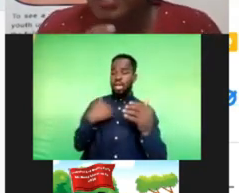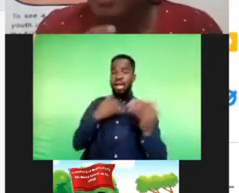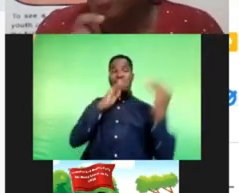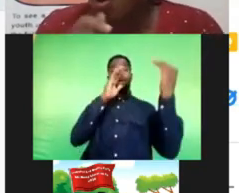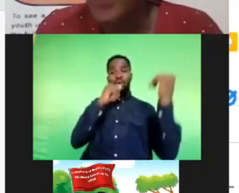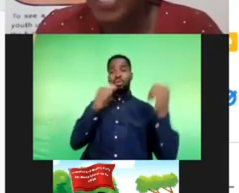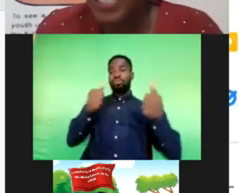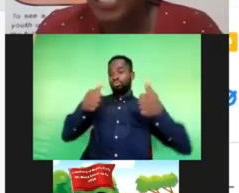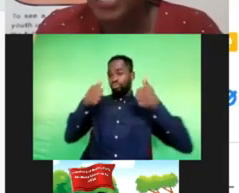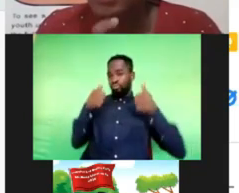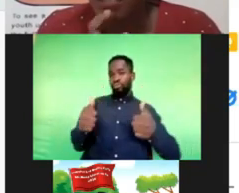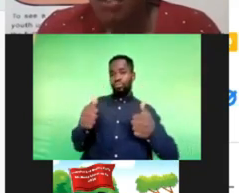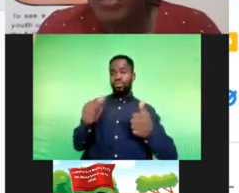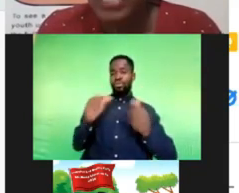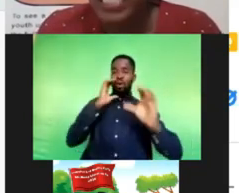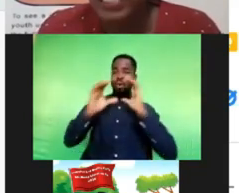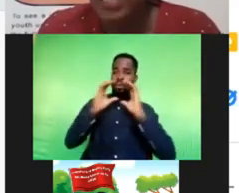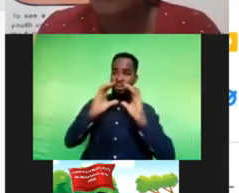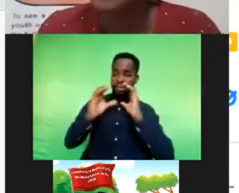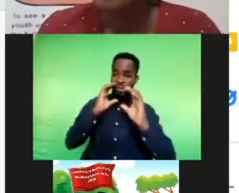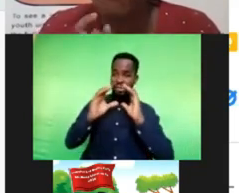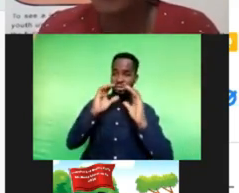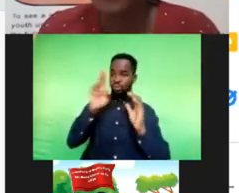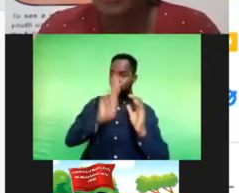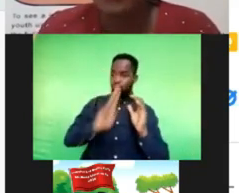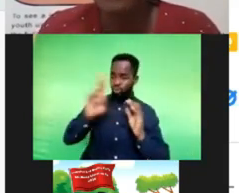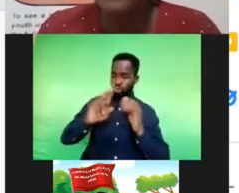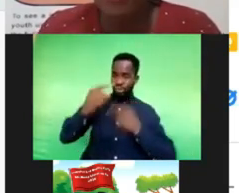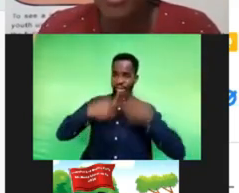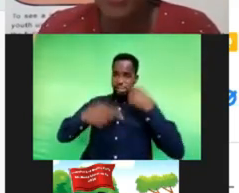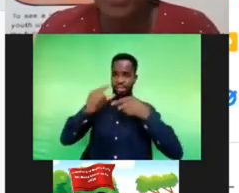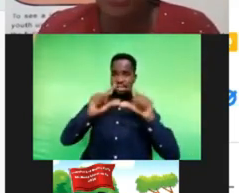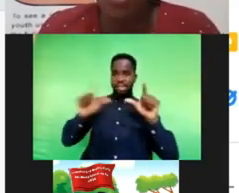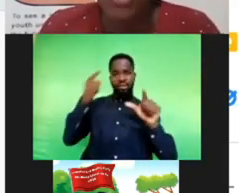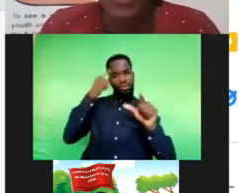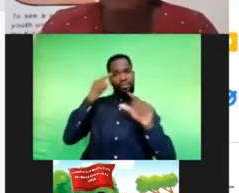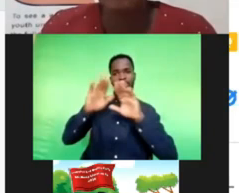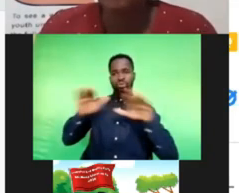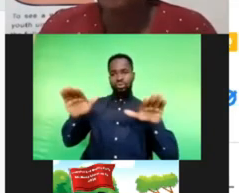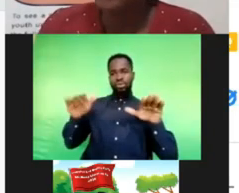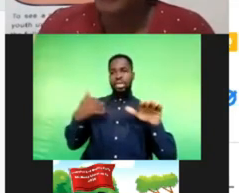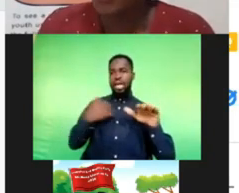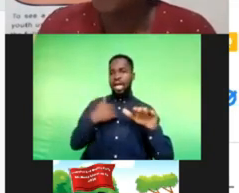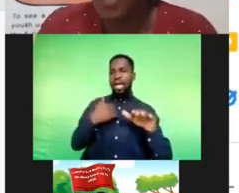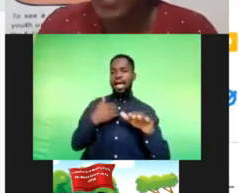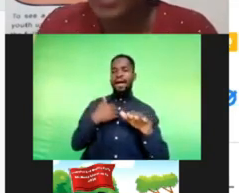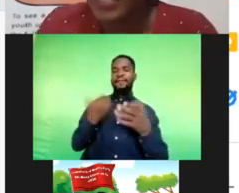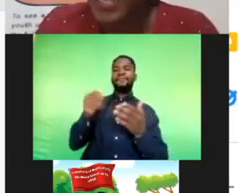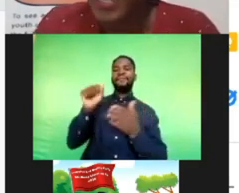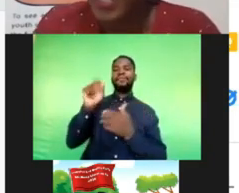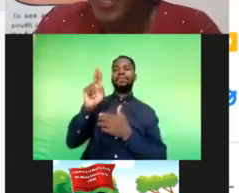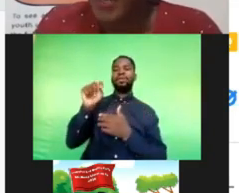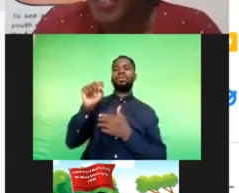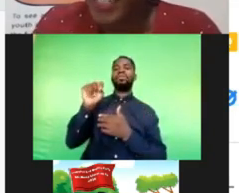in communication using sign language for children with autism. So for